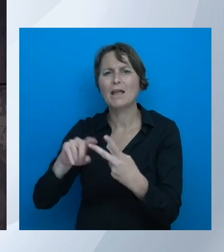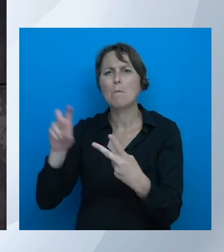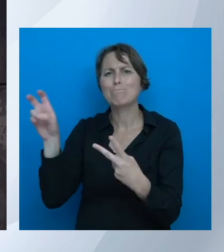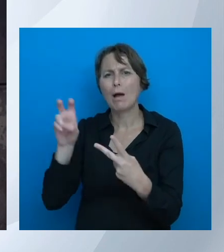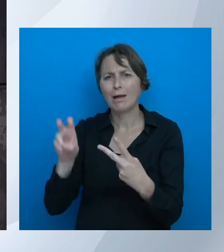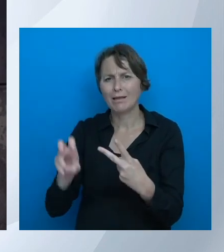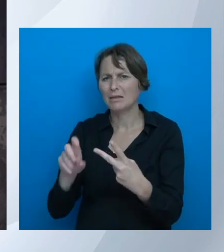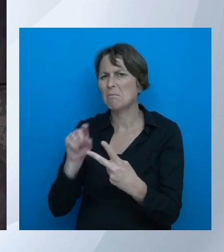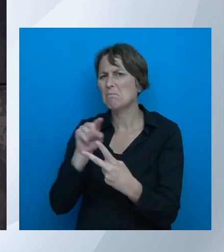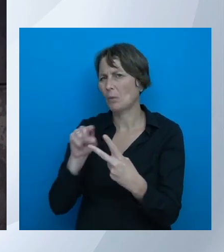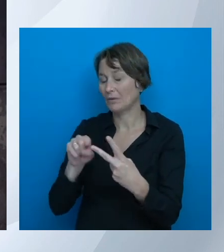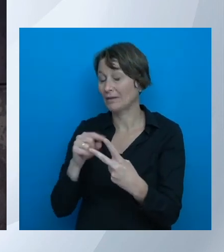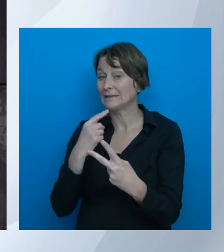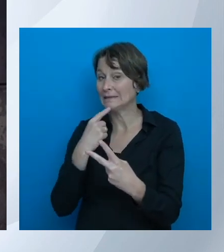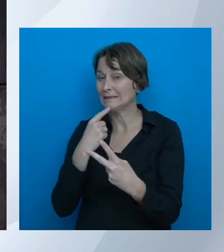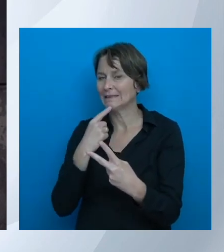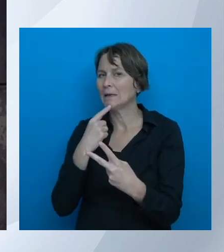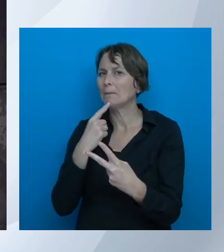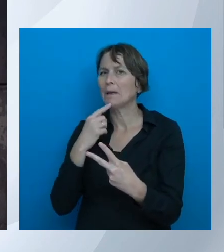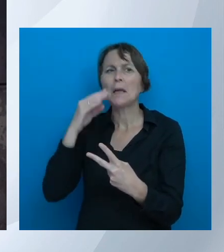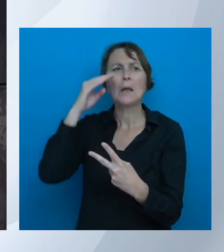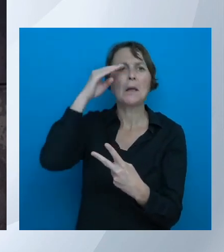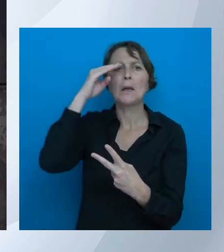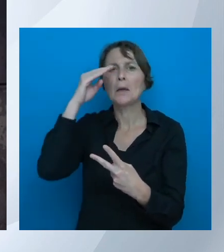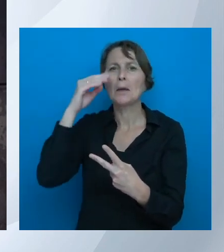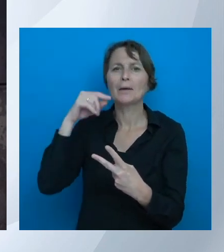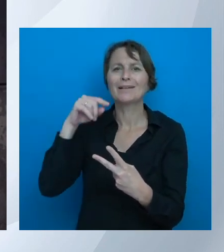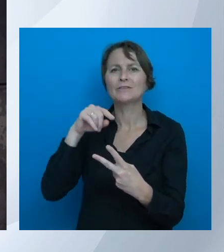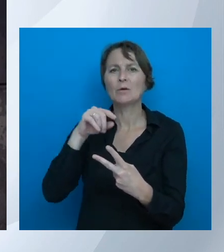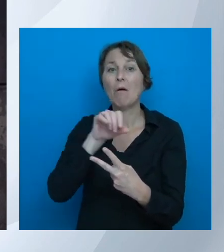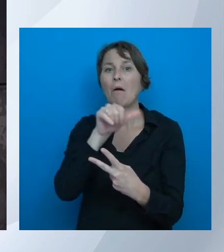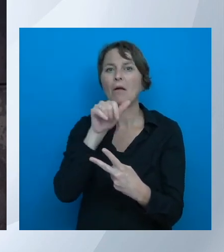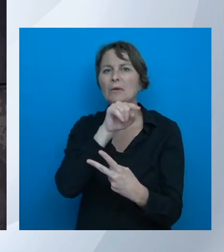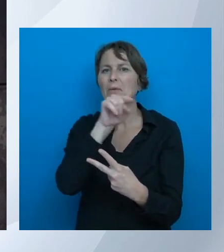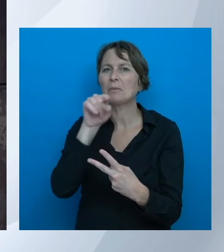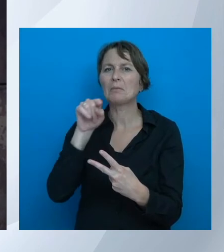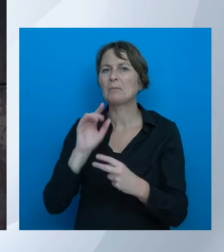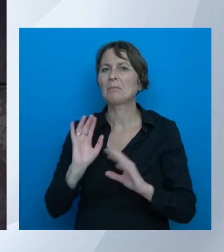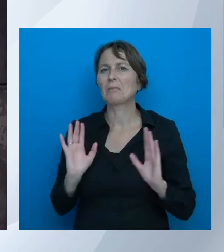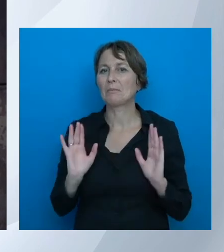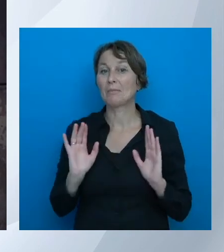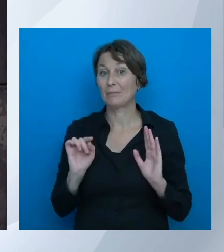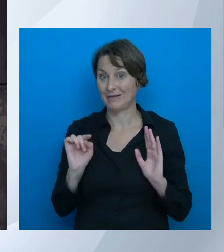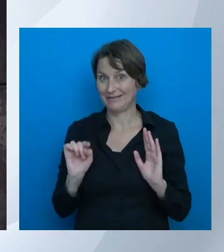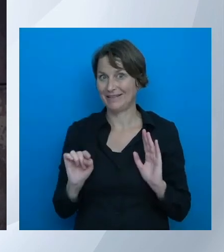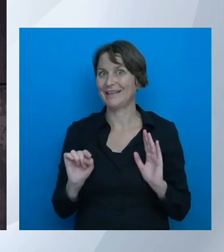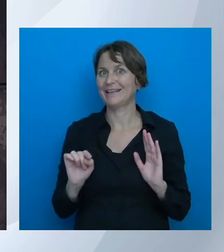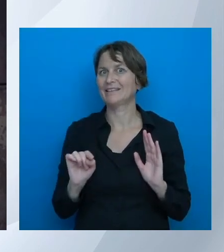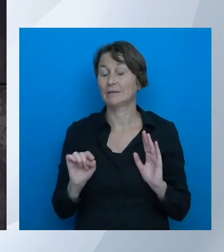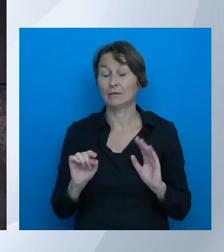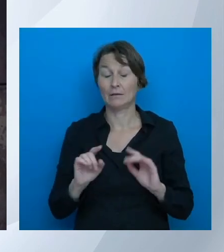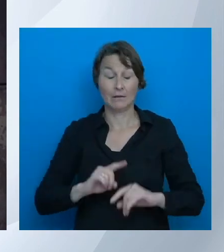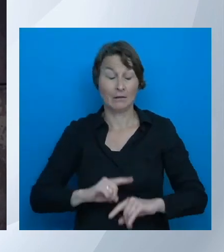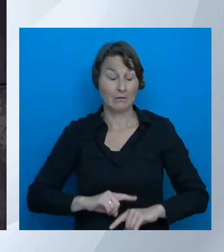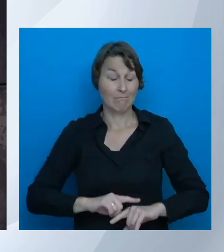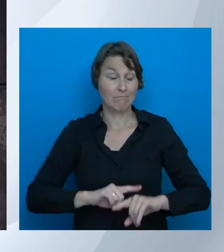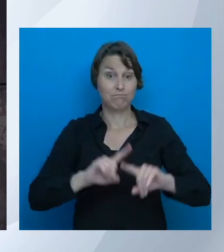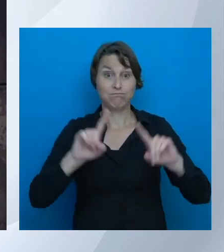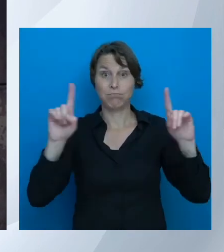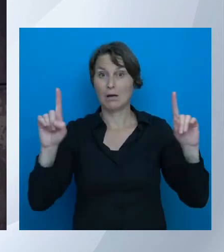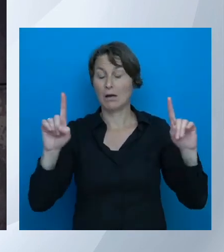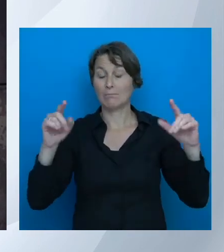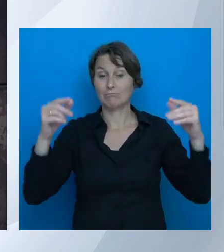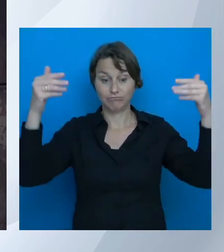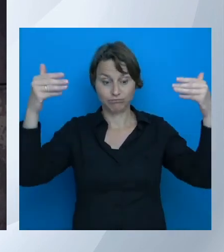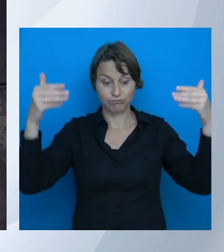I haven't looked around to Go yet, but this is a completely different language. You really need to have the documentation open.